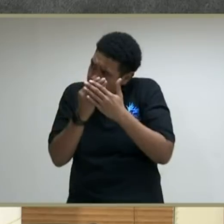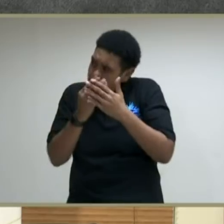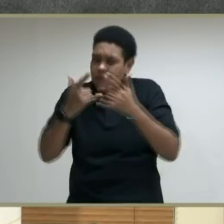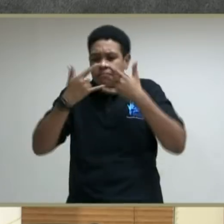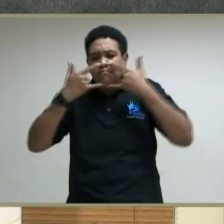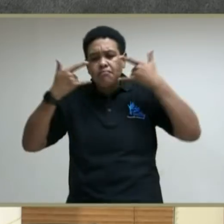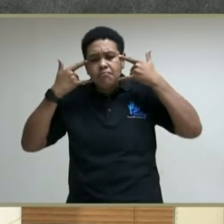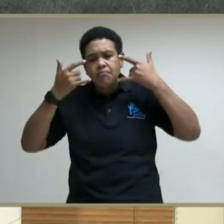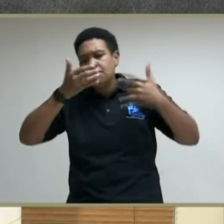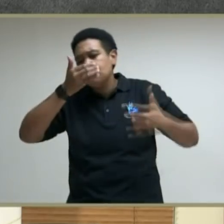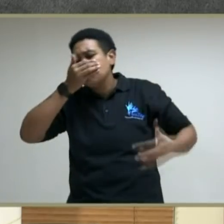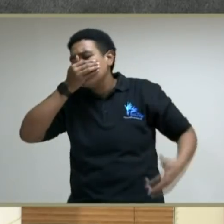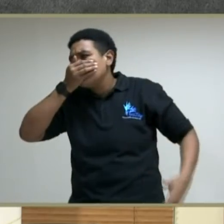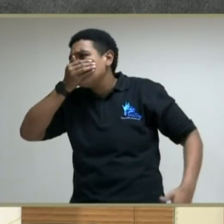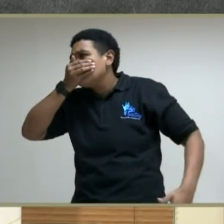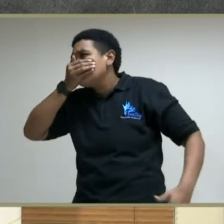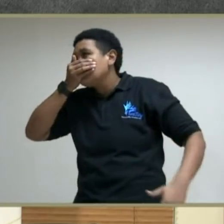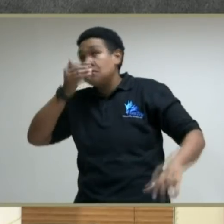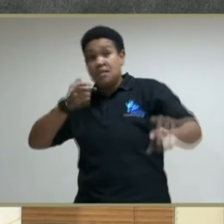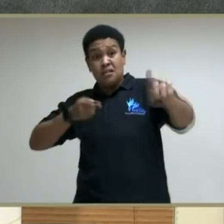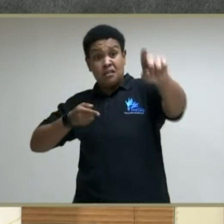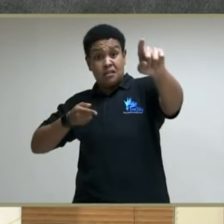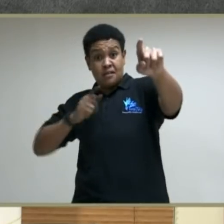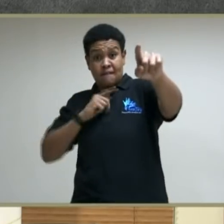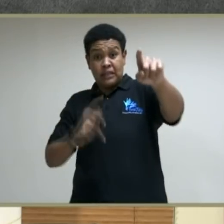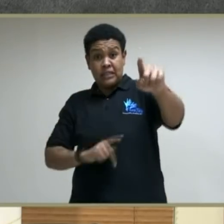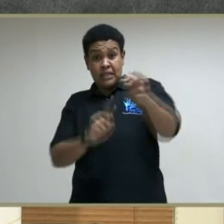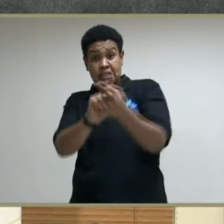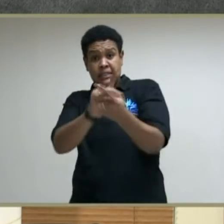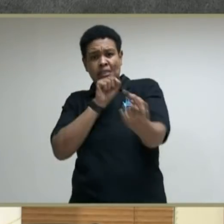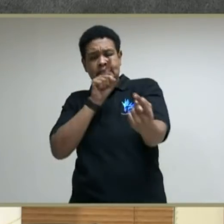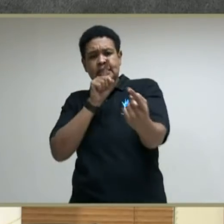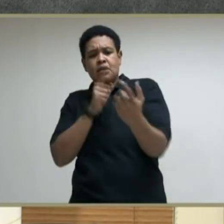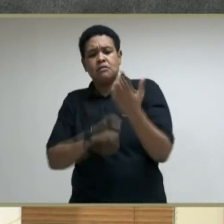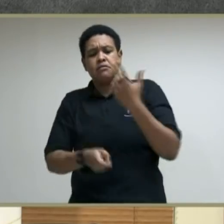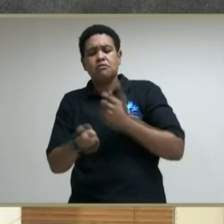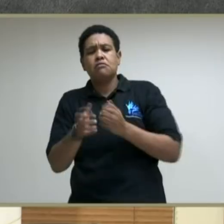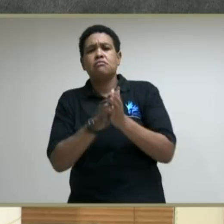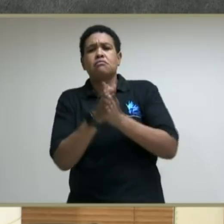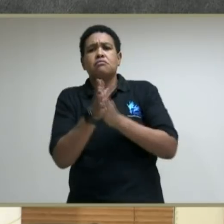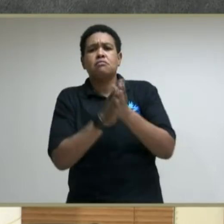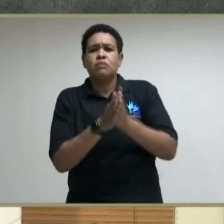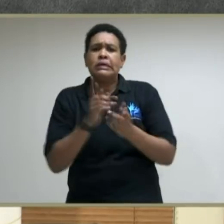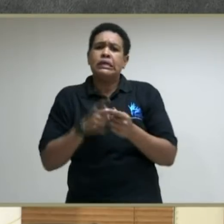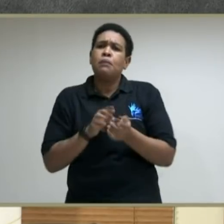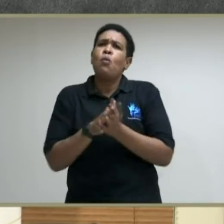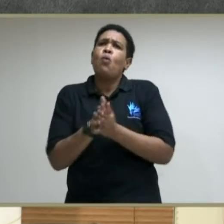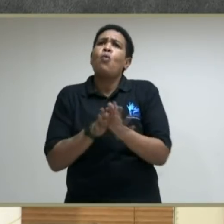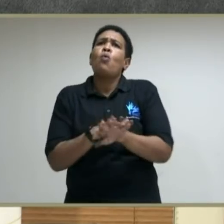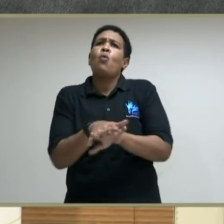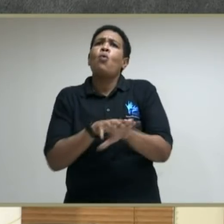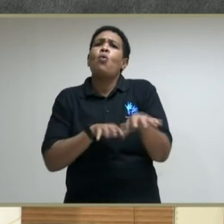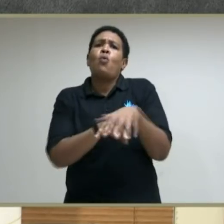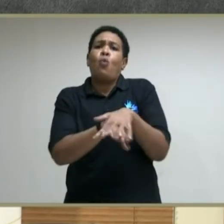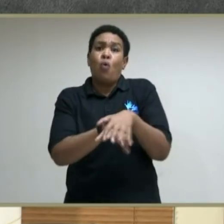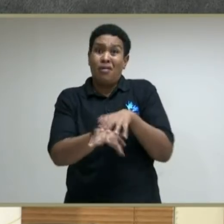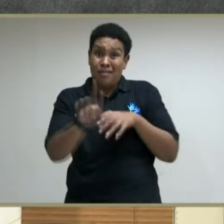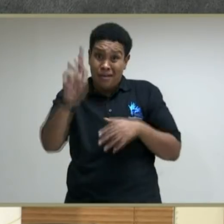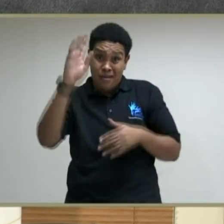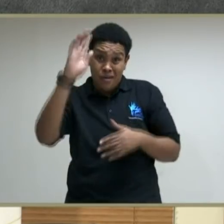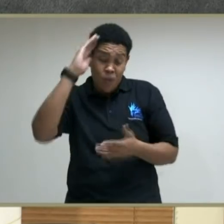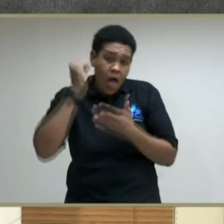mask, keeping physical distancing, hand sanitizing and hand washing, all of those things will decrease the risk